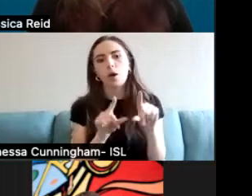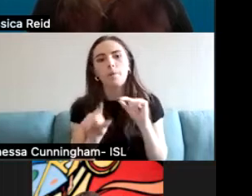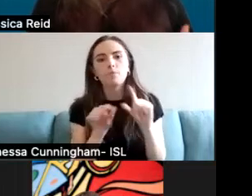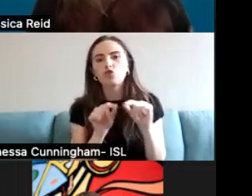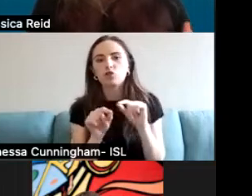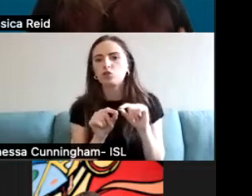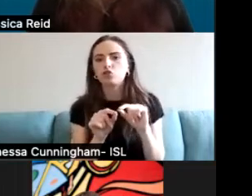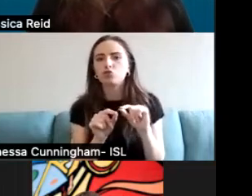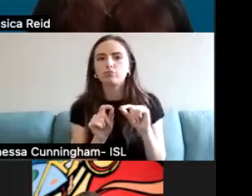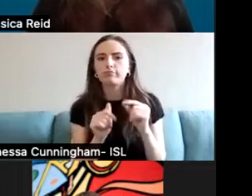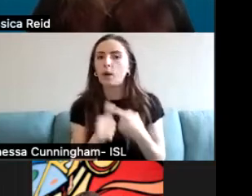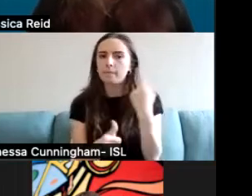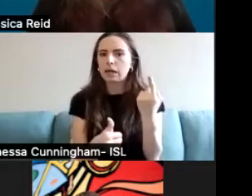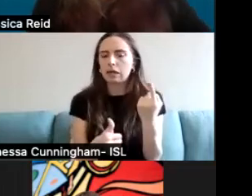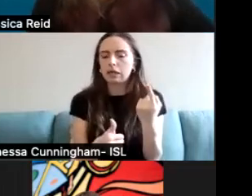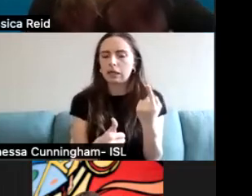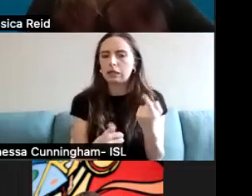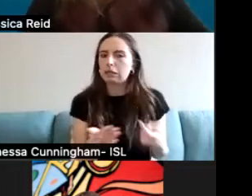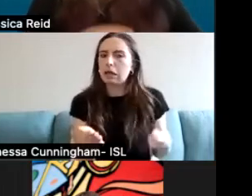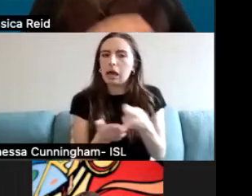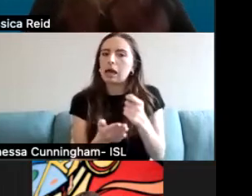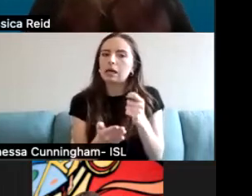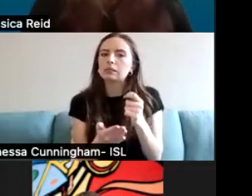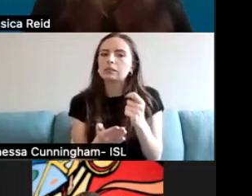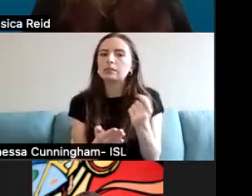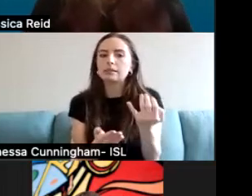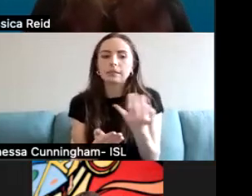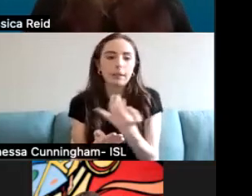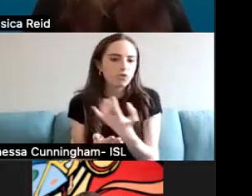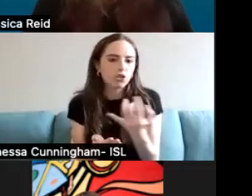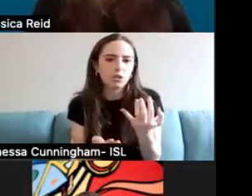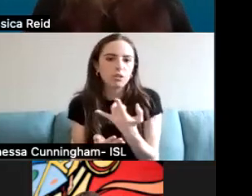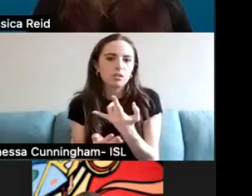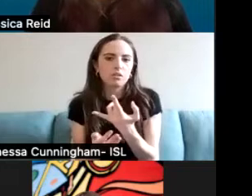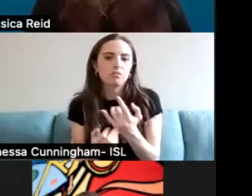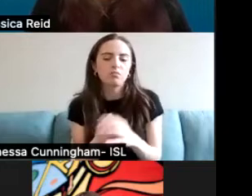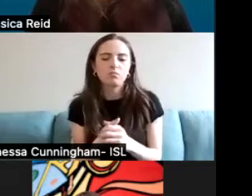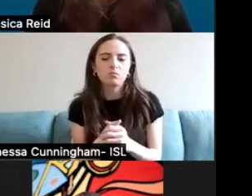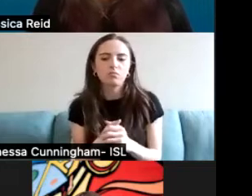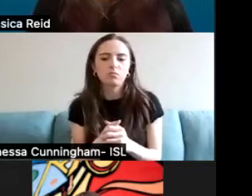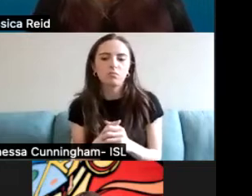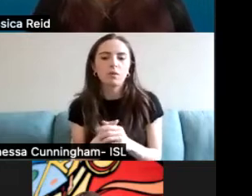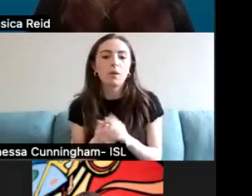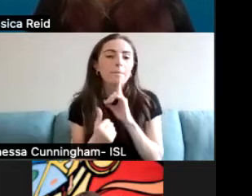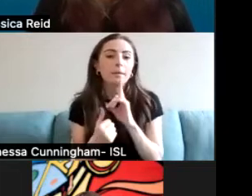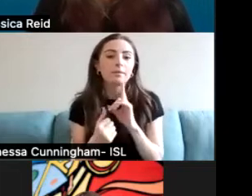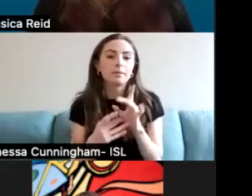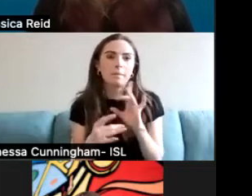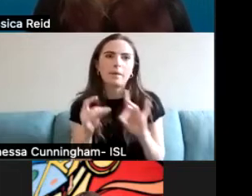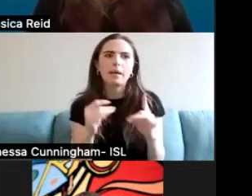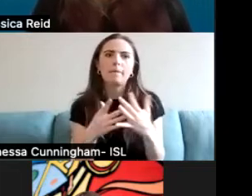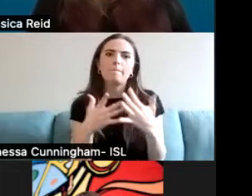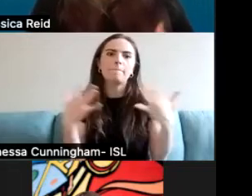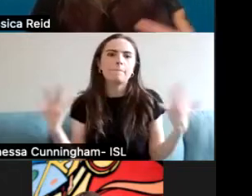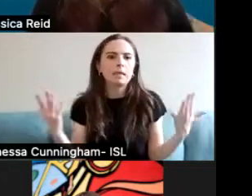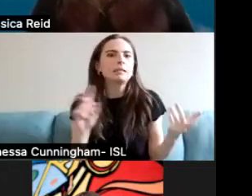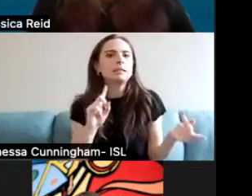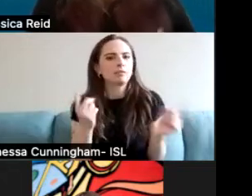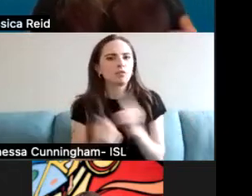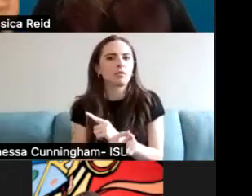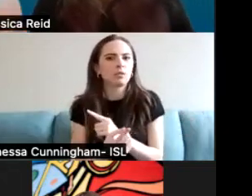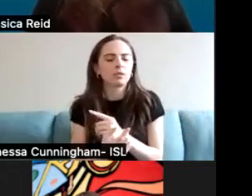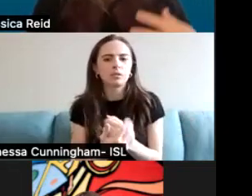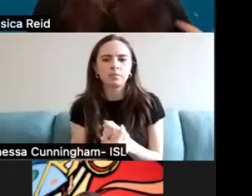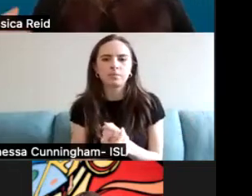automatically. So it's not hard to do these things. It's just to think about that step, but it really does make a big difference. Think